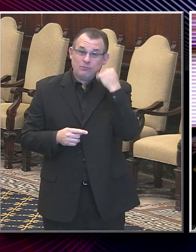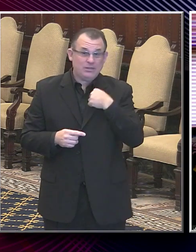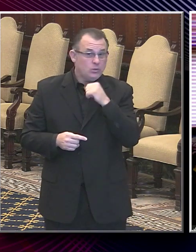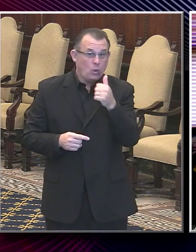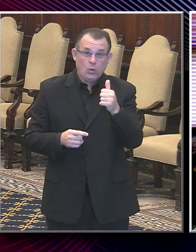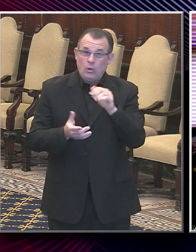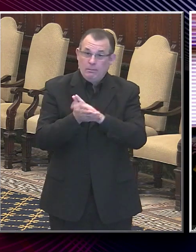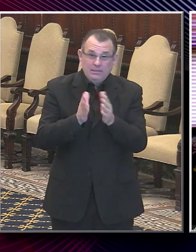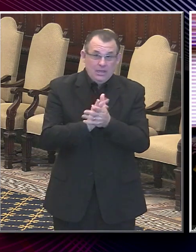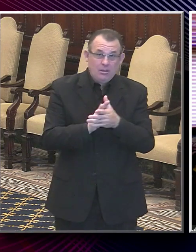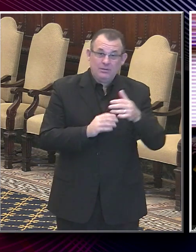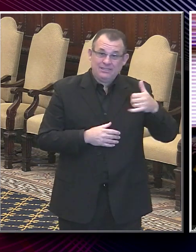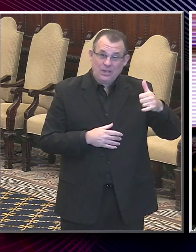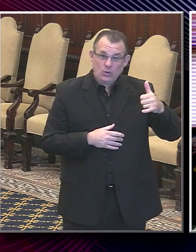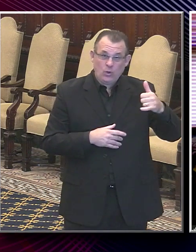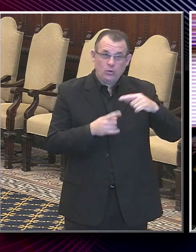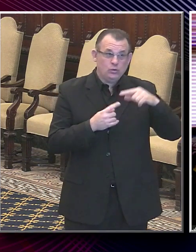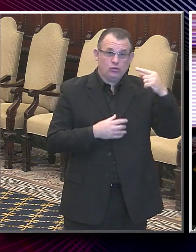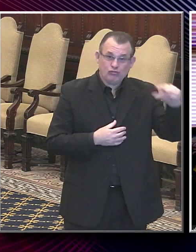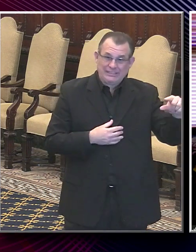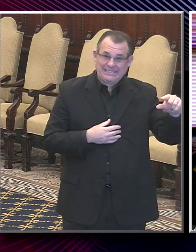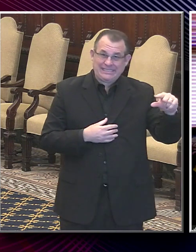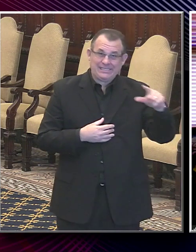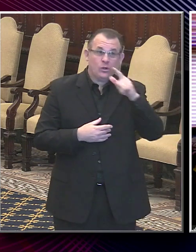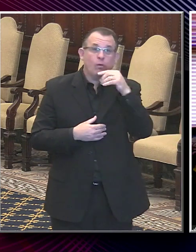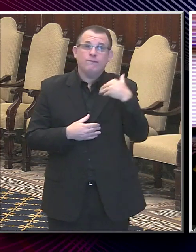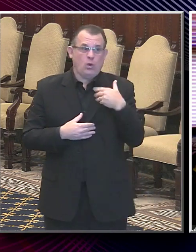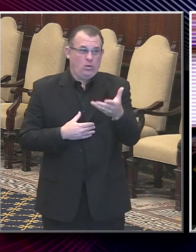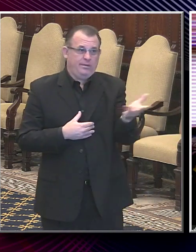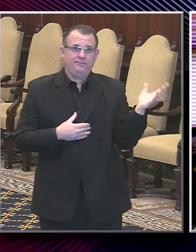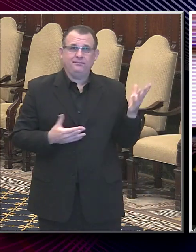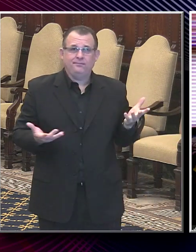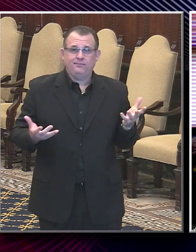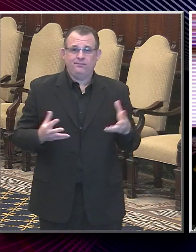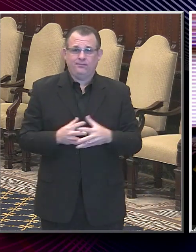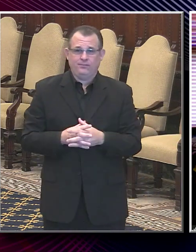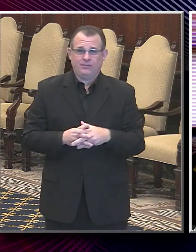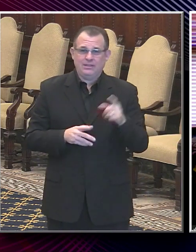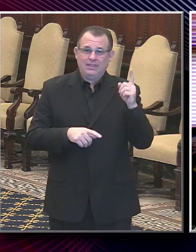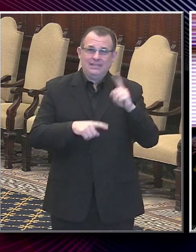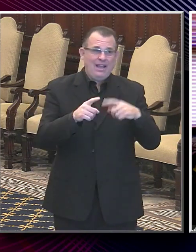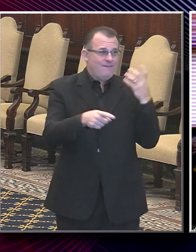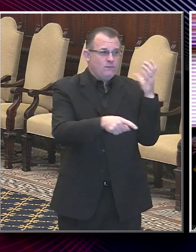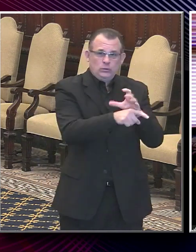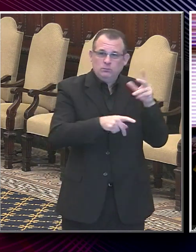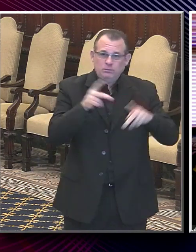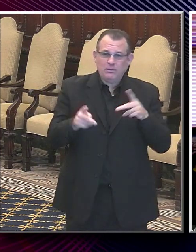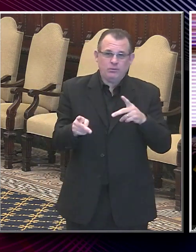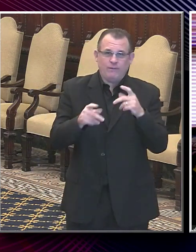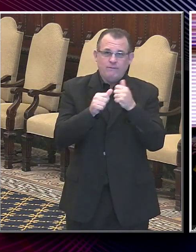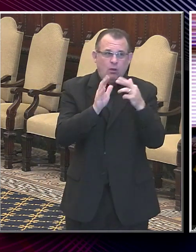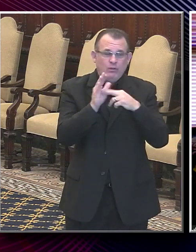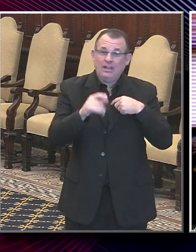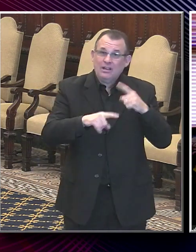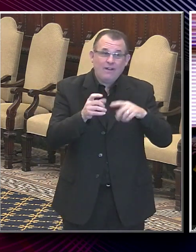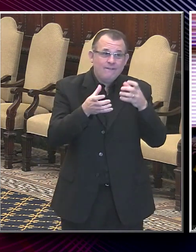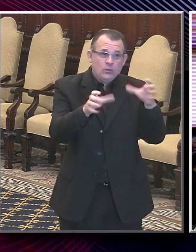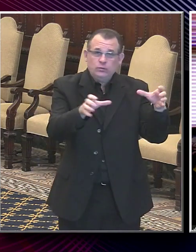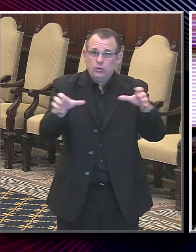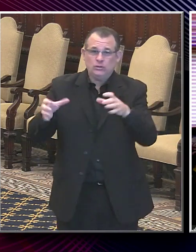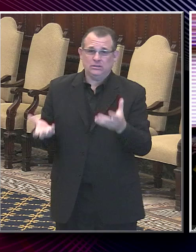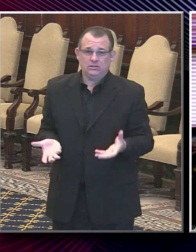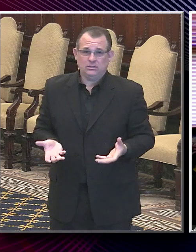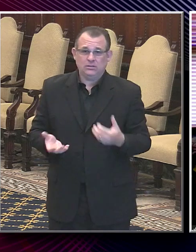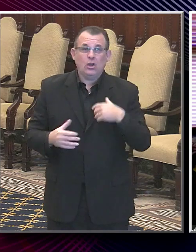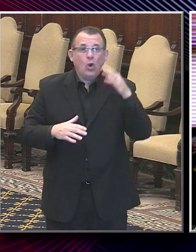fault. And I mean, I can't, make everybody think clearly. And we're doing our best, and hopefully we are moving in